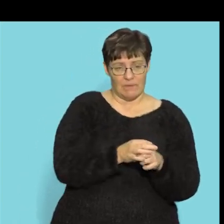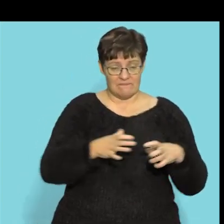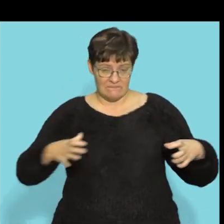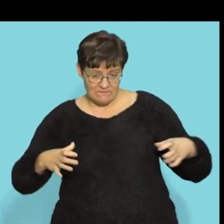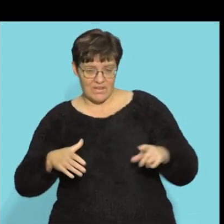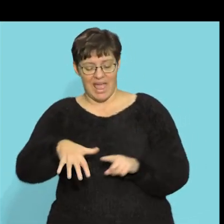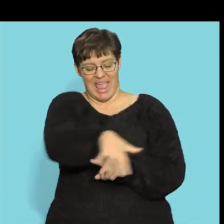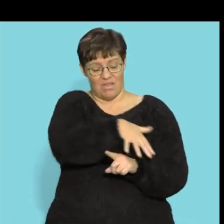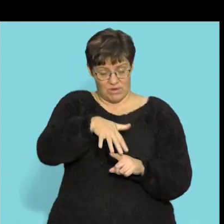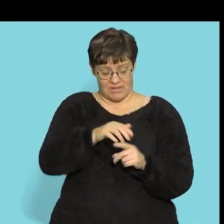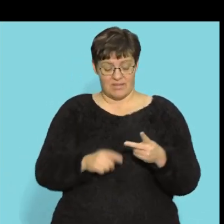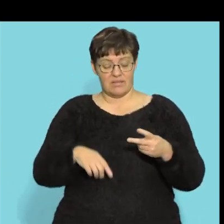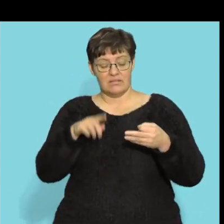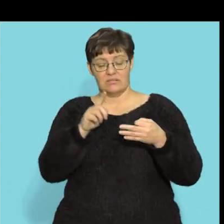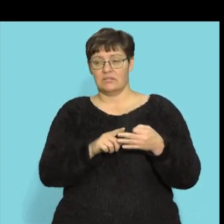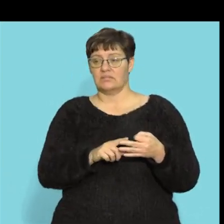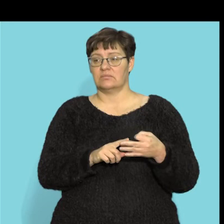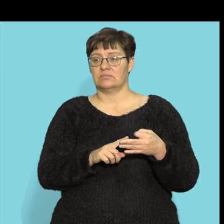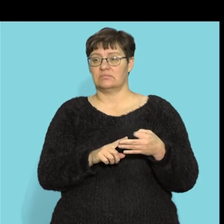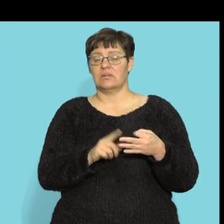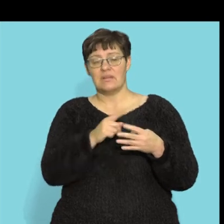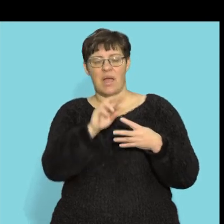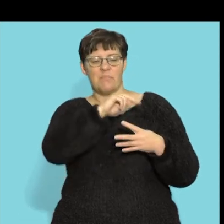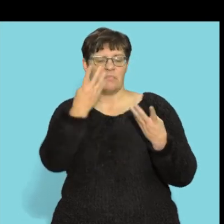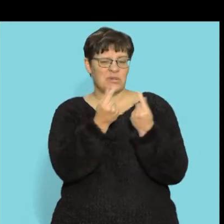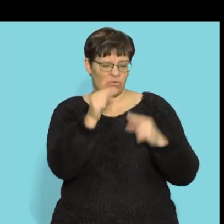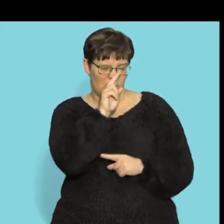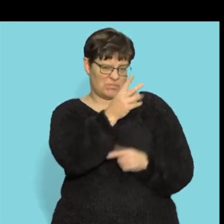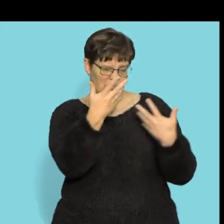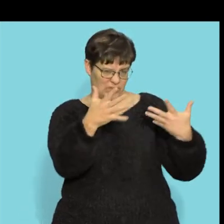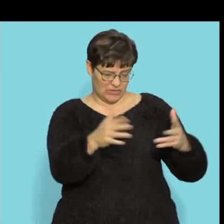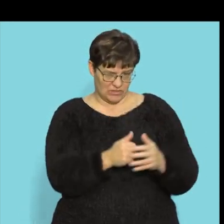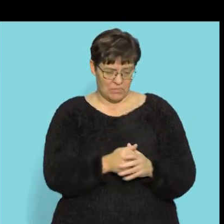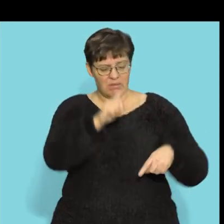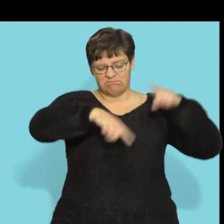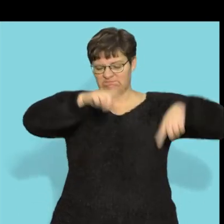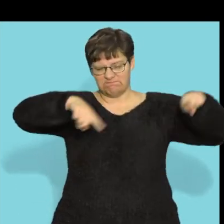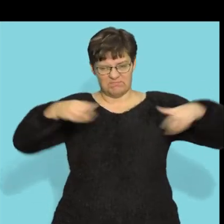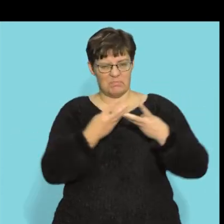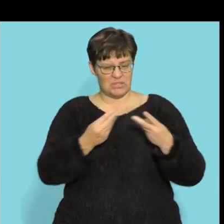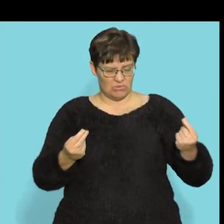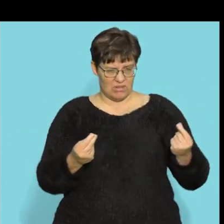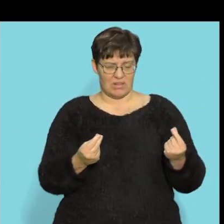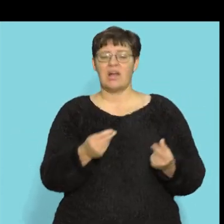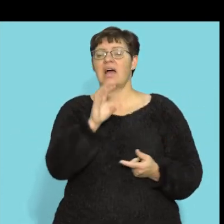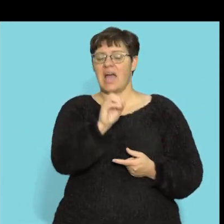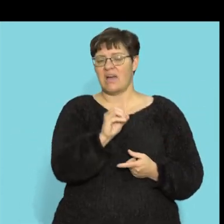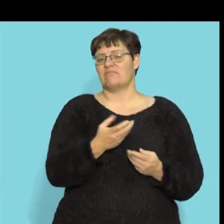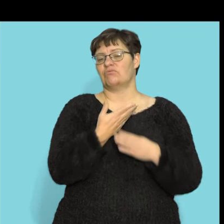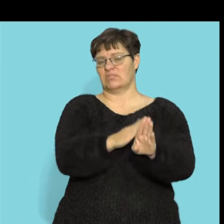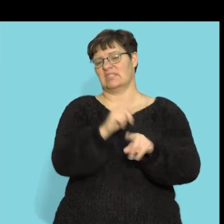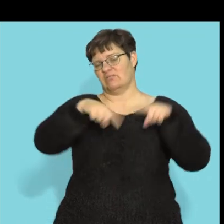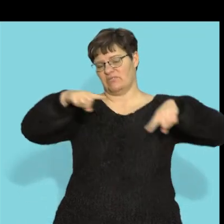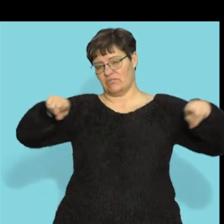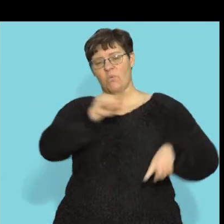is also affected by diameter. Okay, we've also managed to look at type of material. We've said that different material offers a